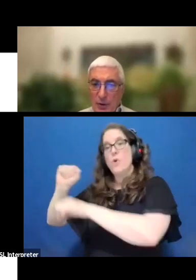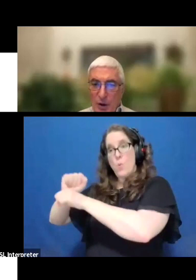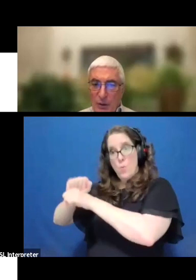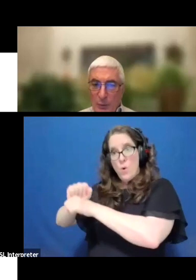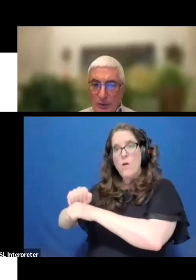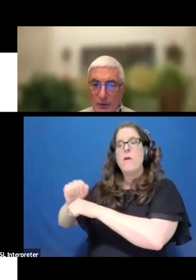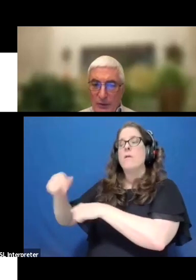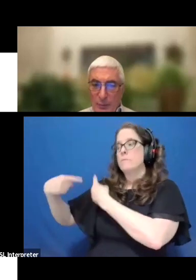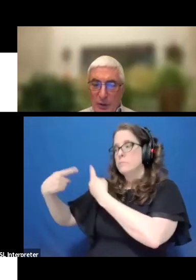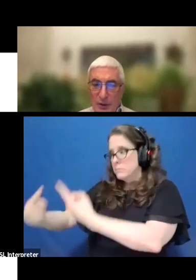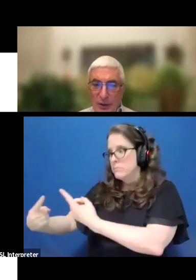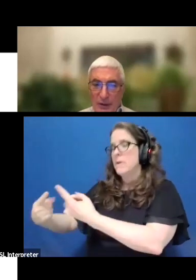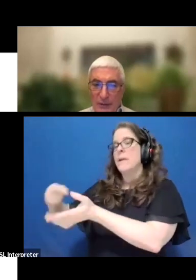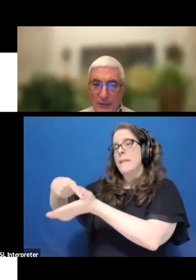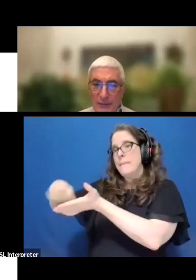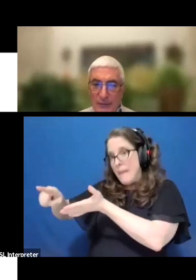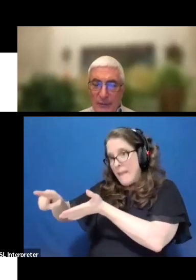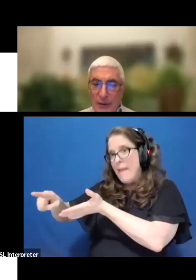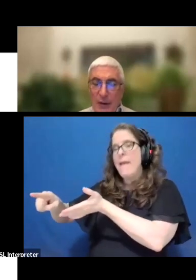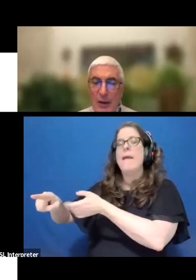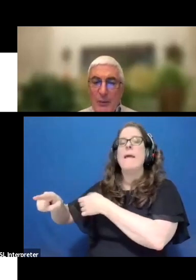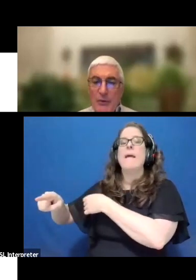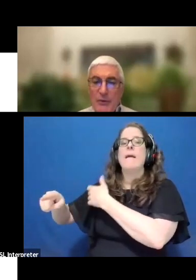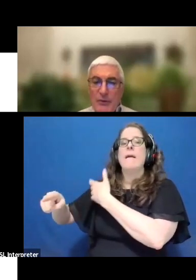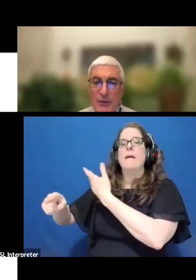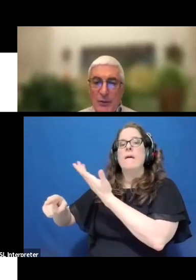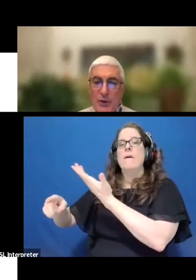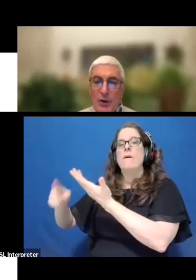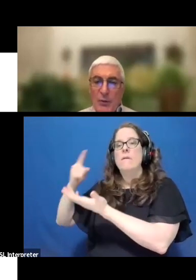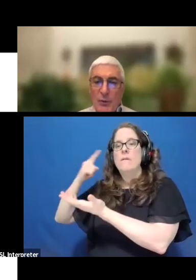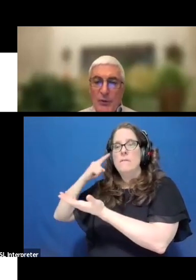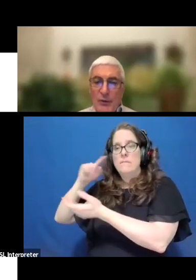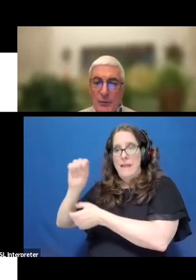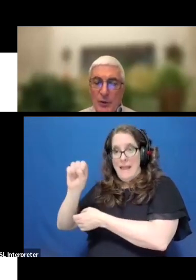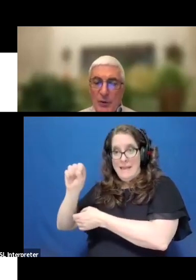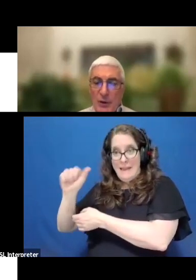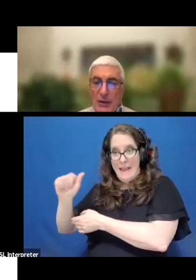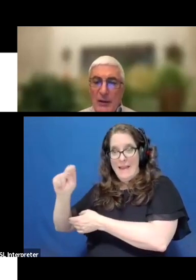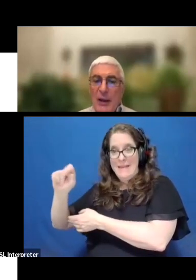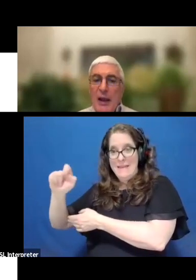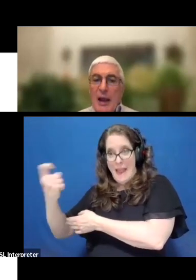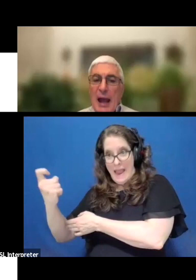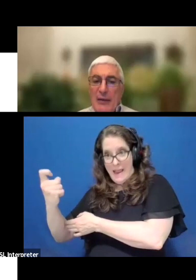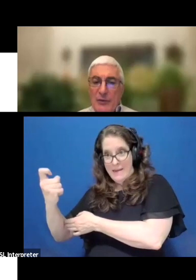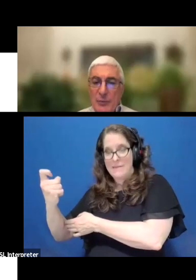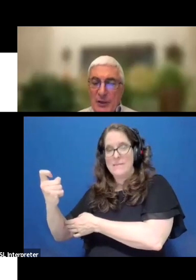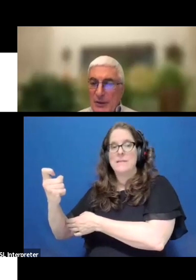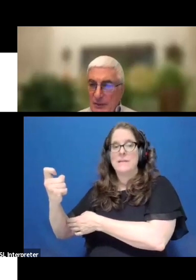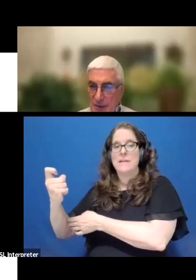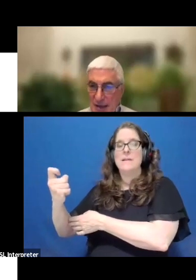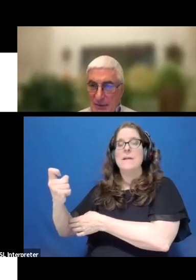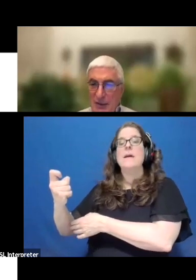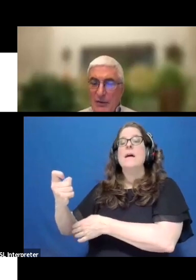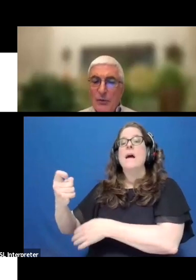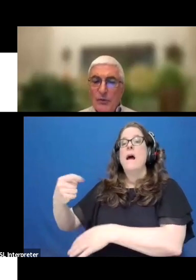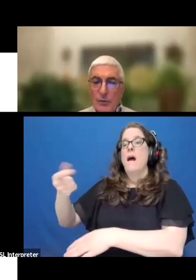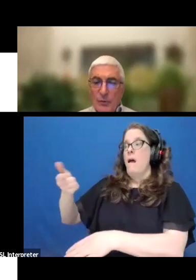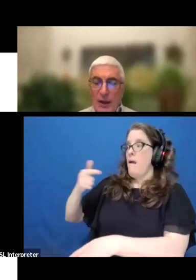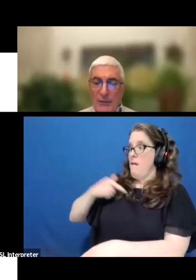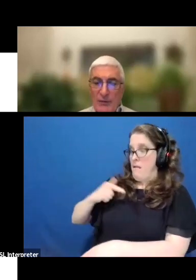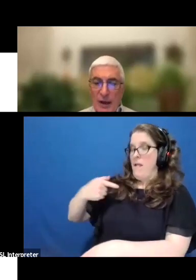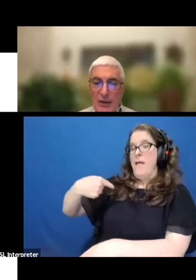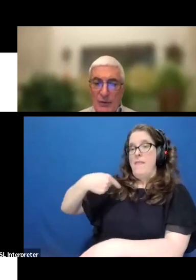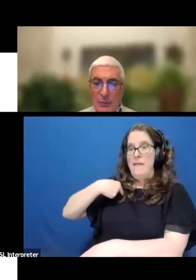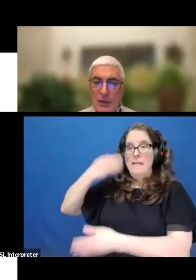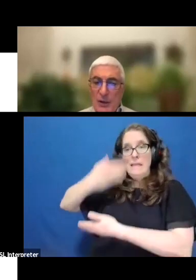son or daughter with a disability. But the son or daughter with a disability has to be at least 18 years